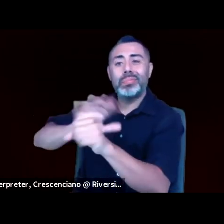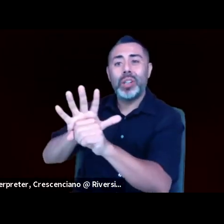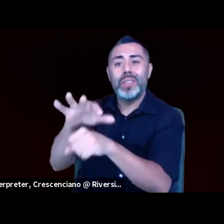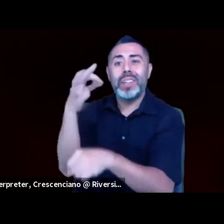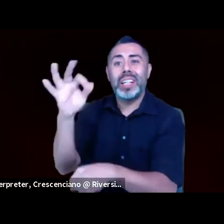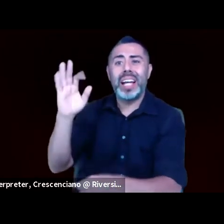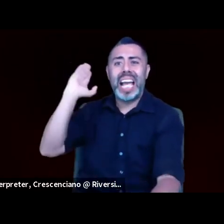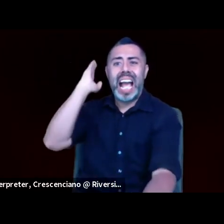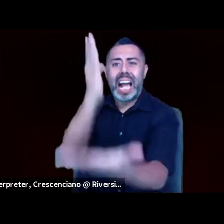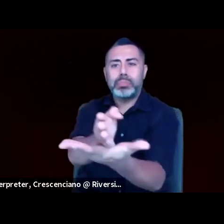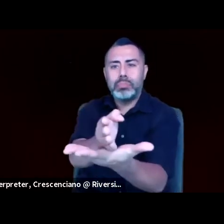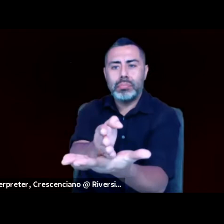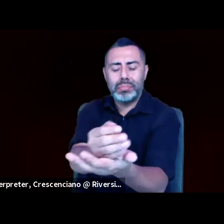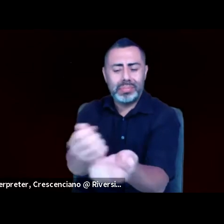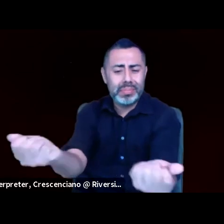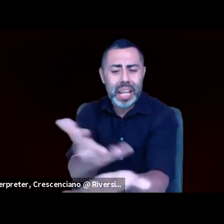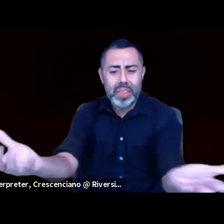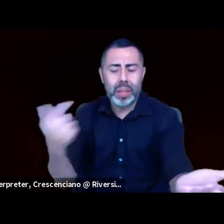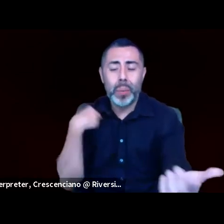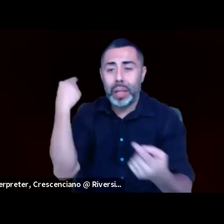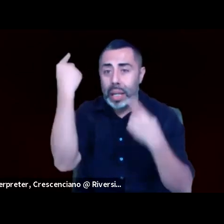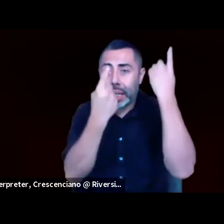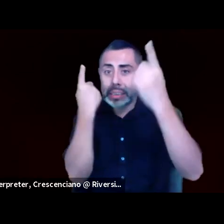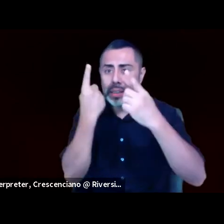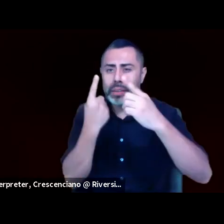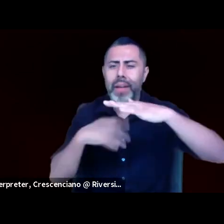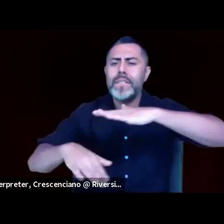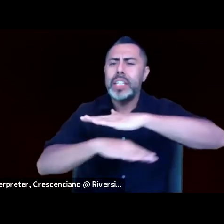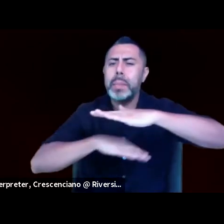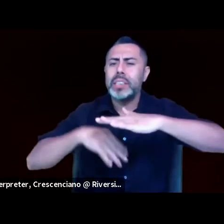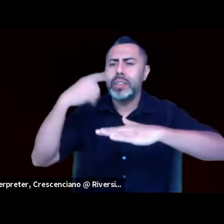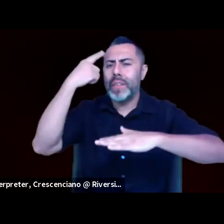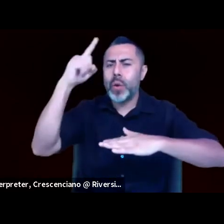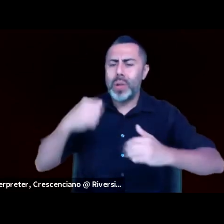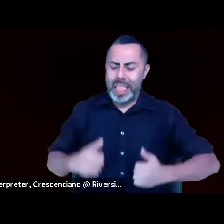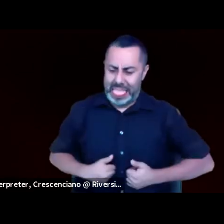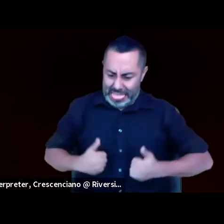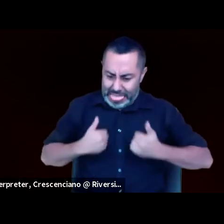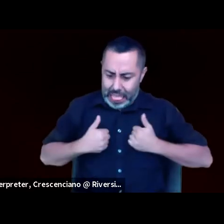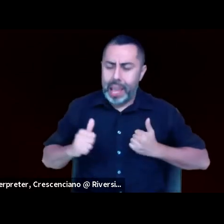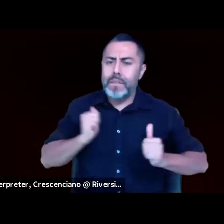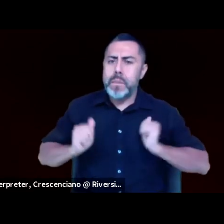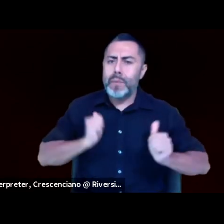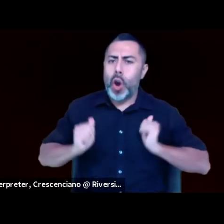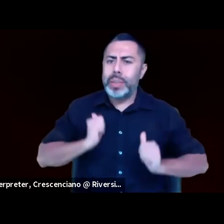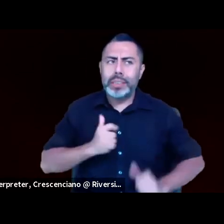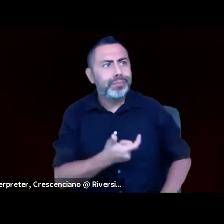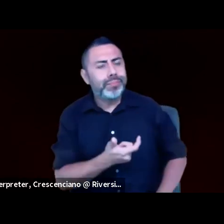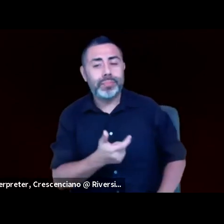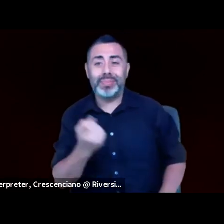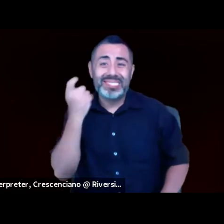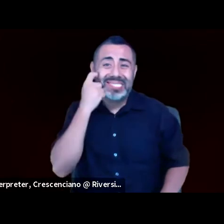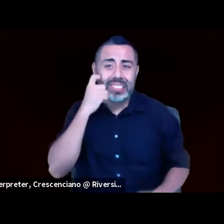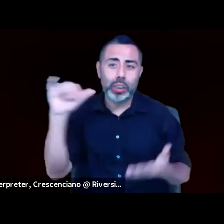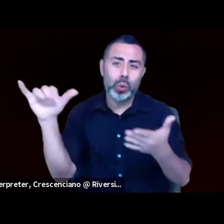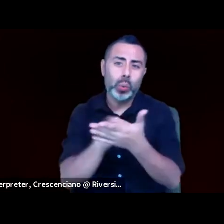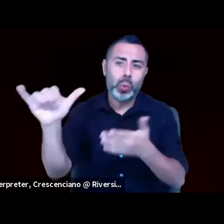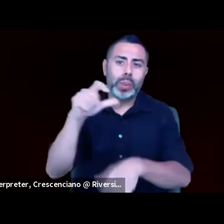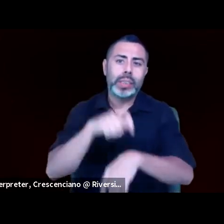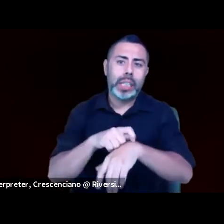considered fundamental to the experience of live performance. In a recent article in the New York Times, Priya Parker,